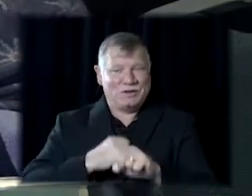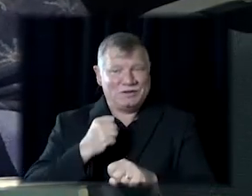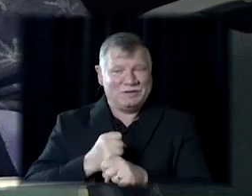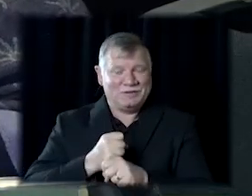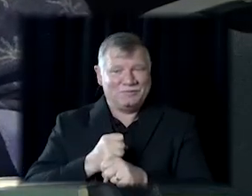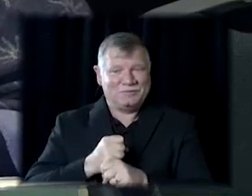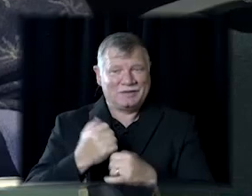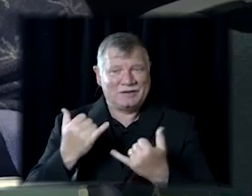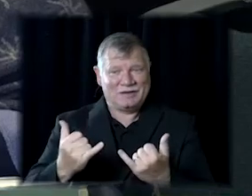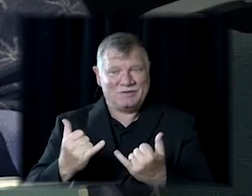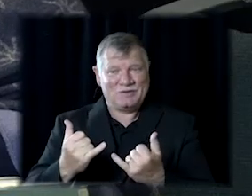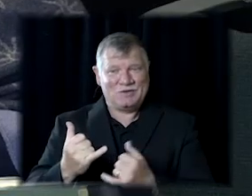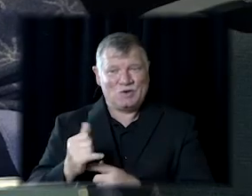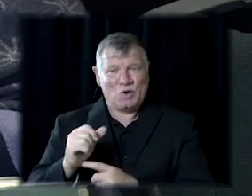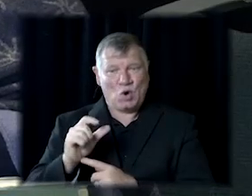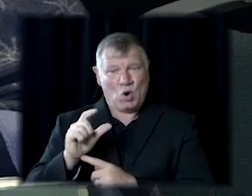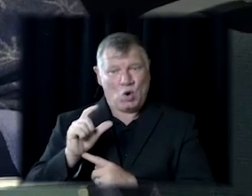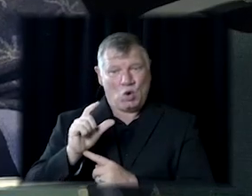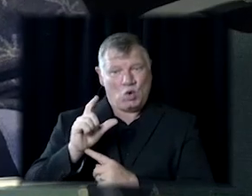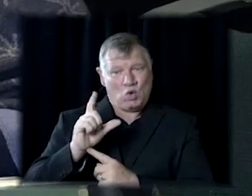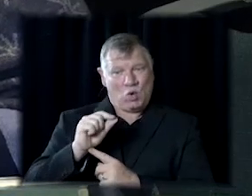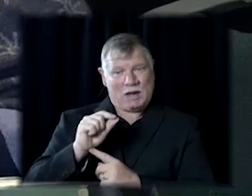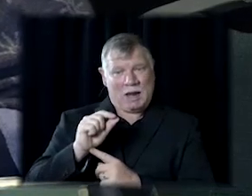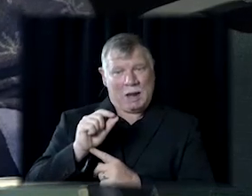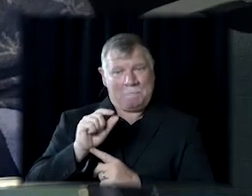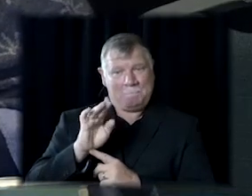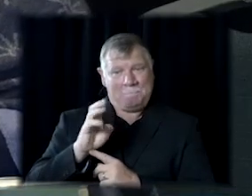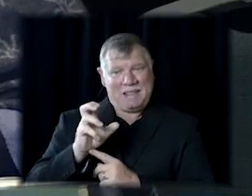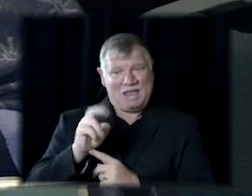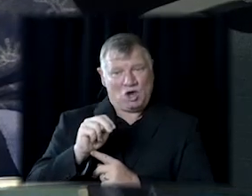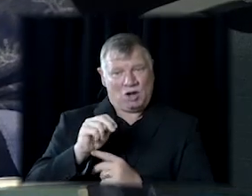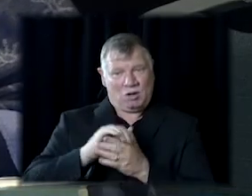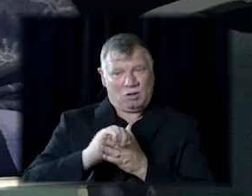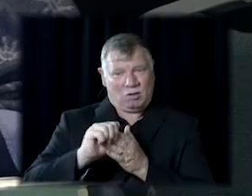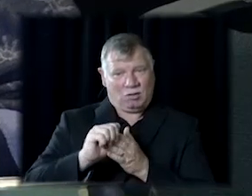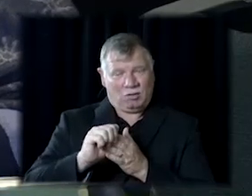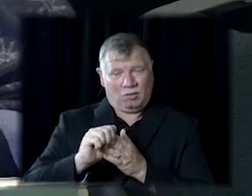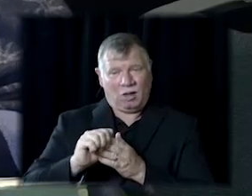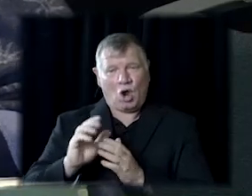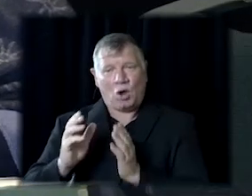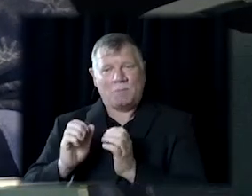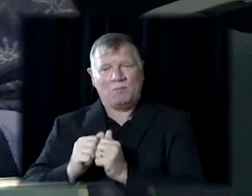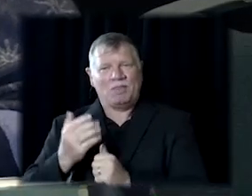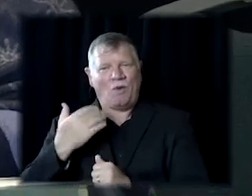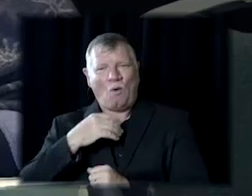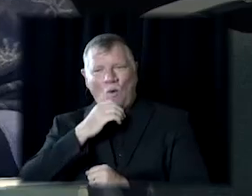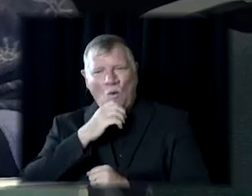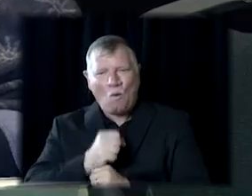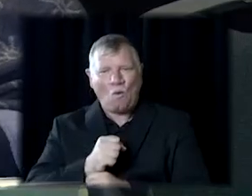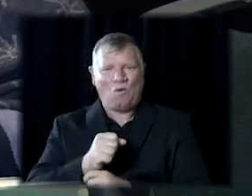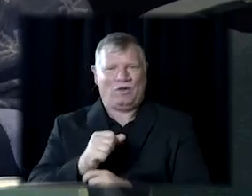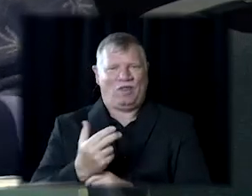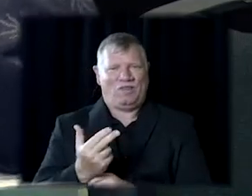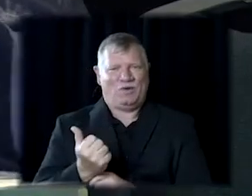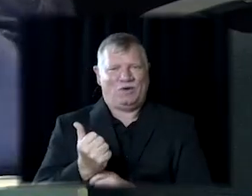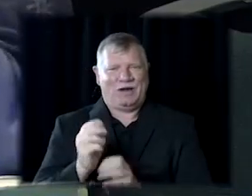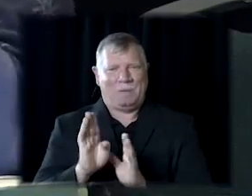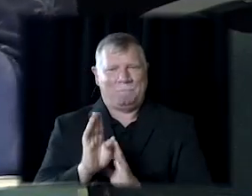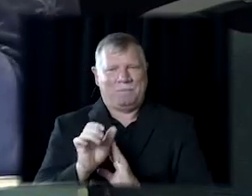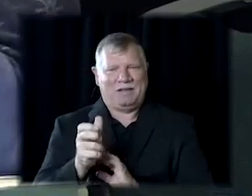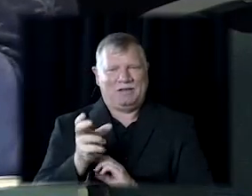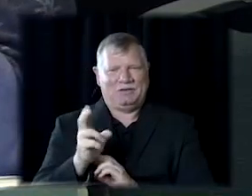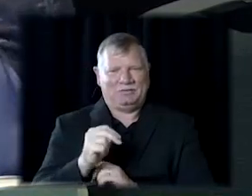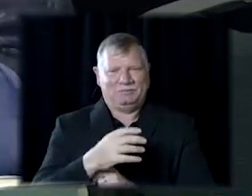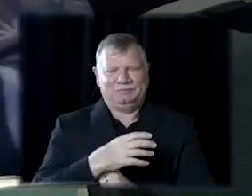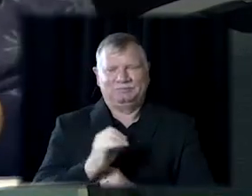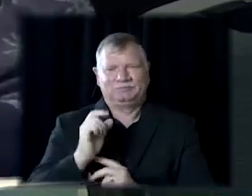is now just under $20 billion surplus as compared to just under 13 in the October fiscal plan. And that